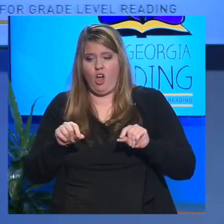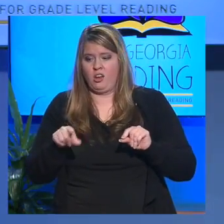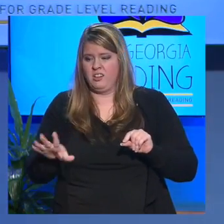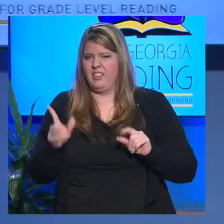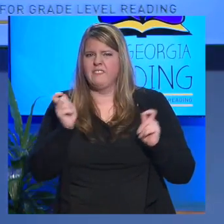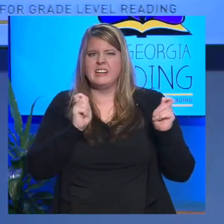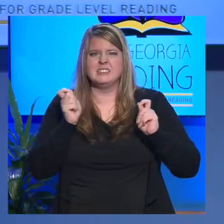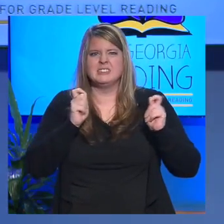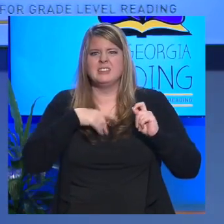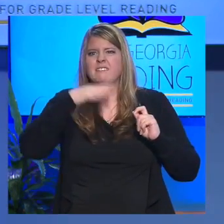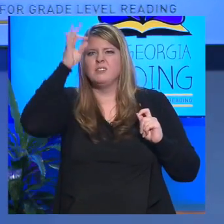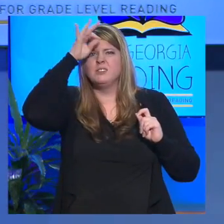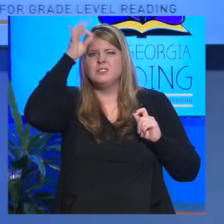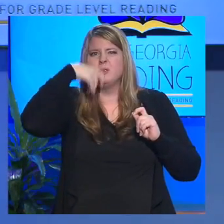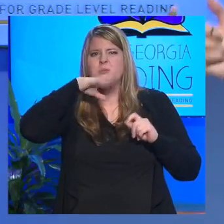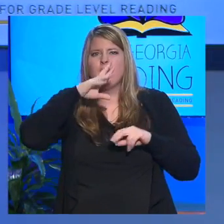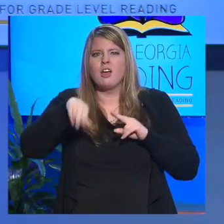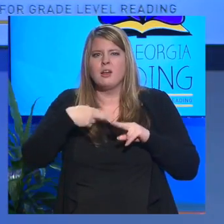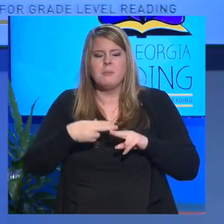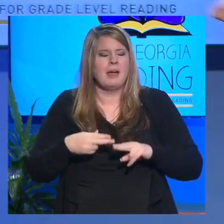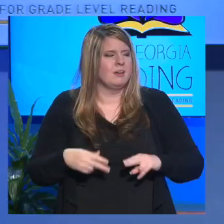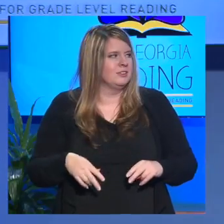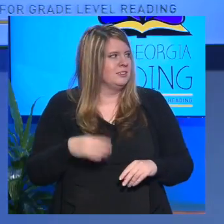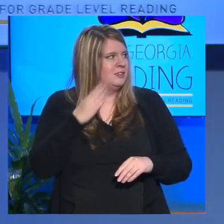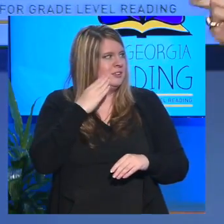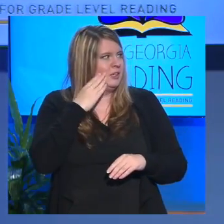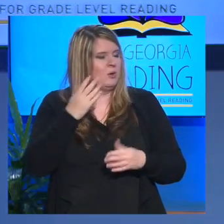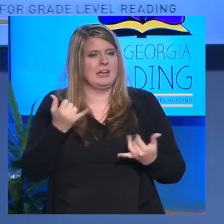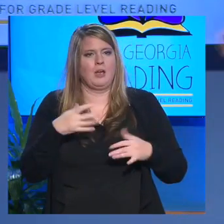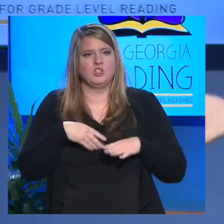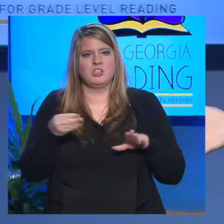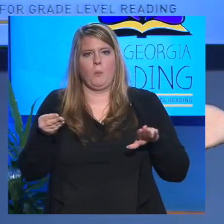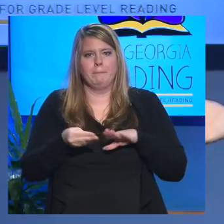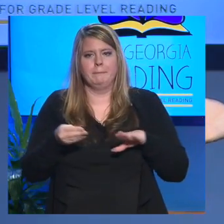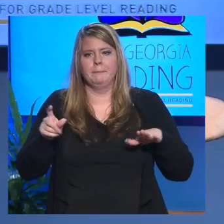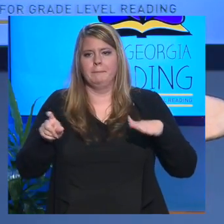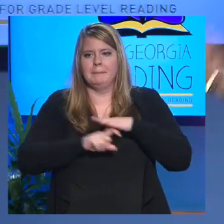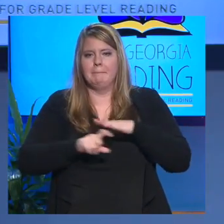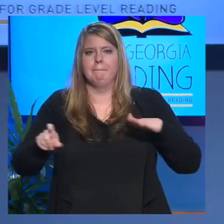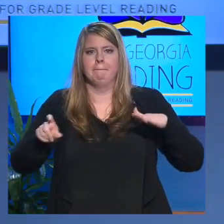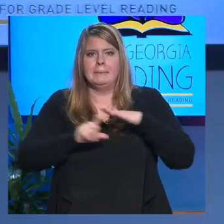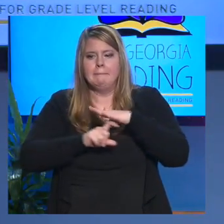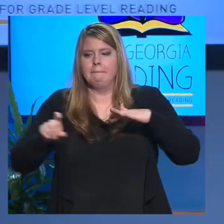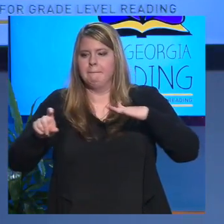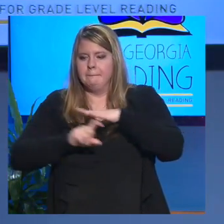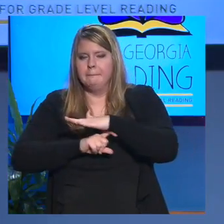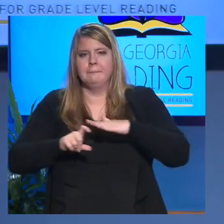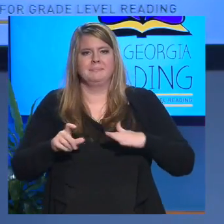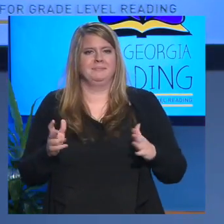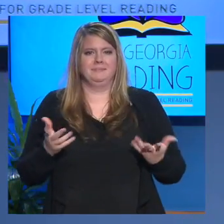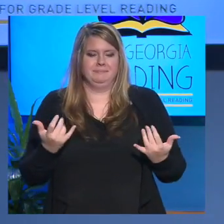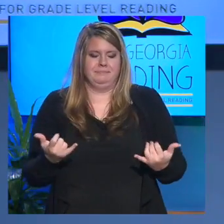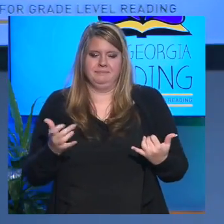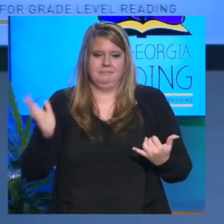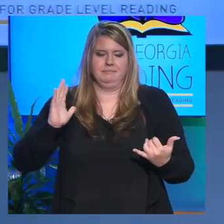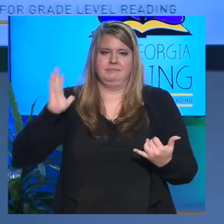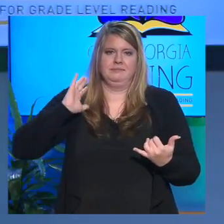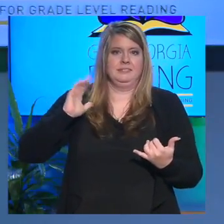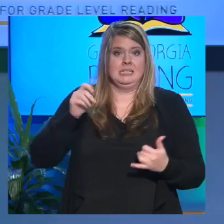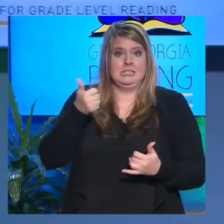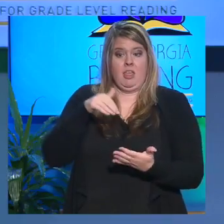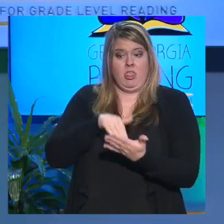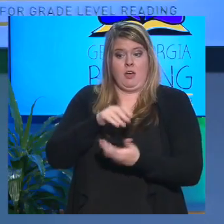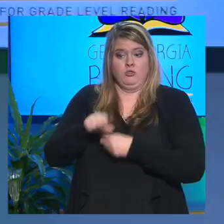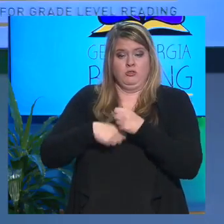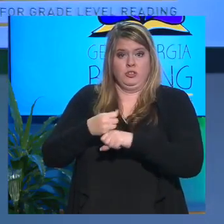talking about. I know now you go, beep, beep, beep, right? You scan books, but when I was a child 10,000 years